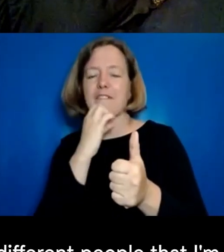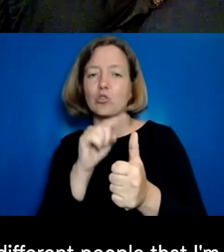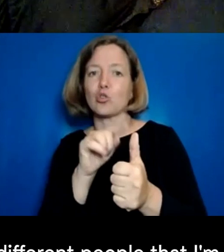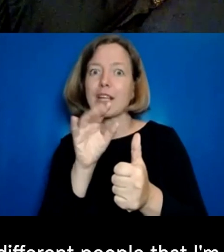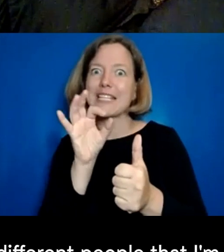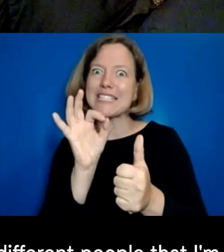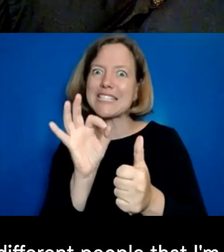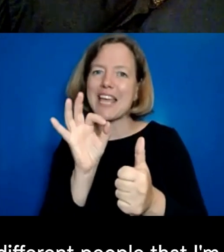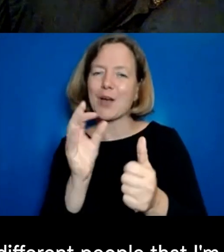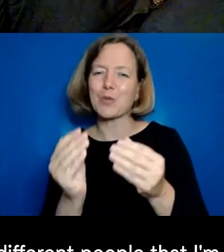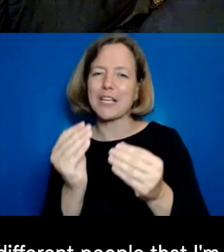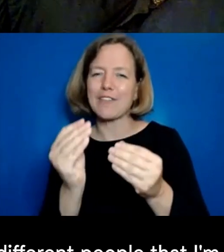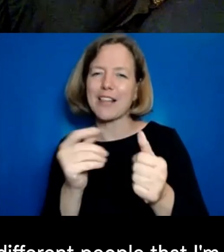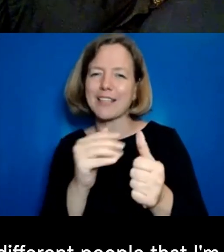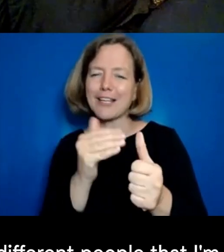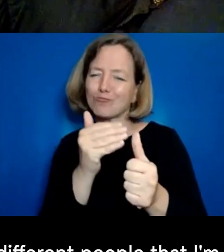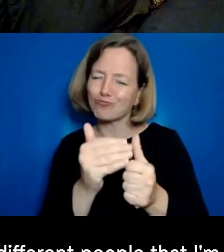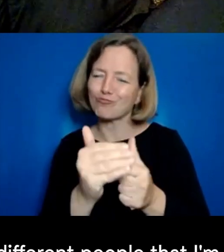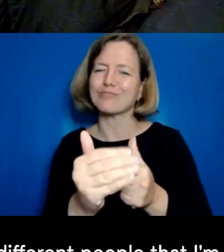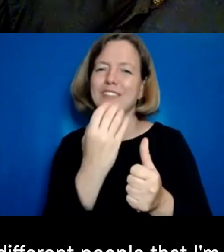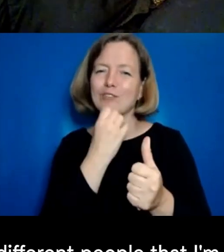would it really mean to